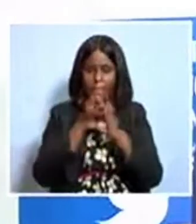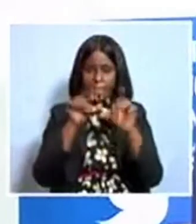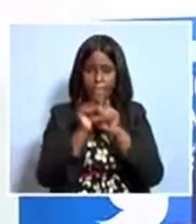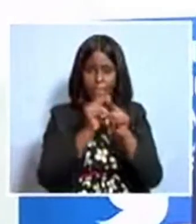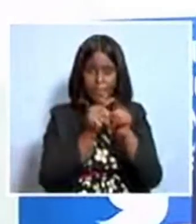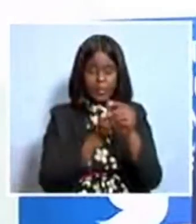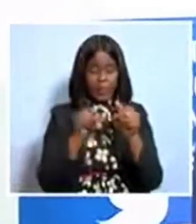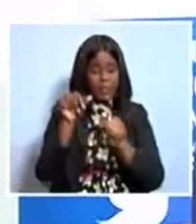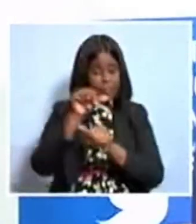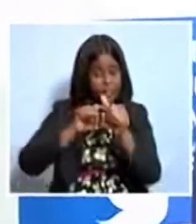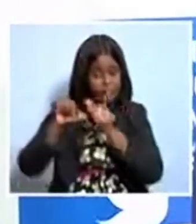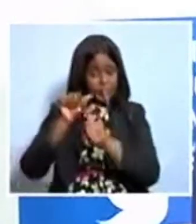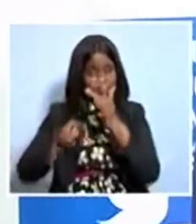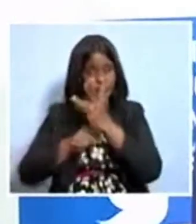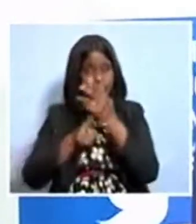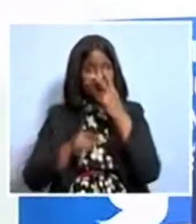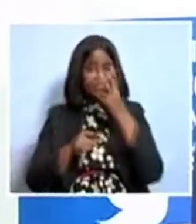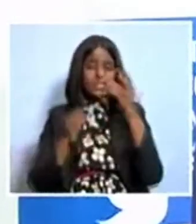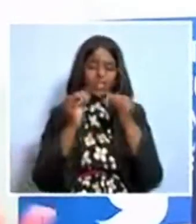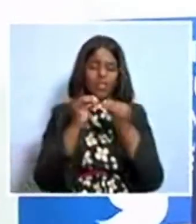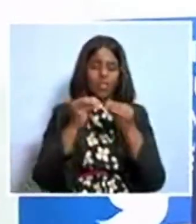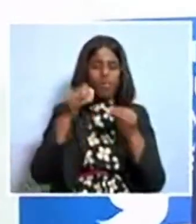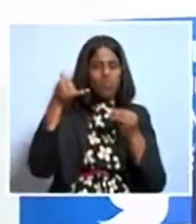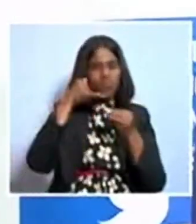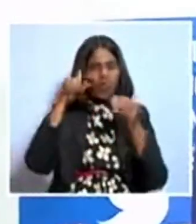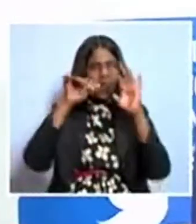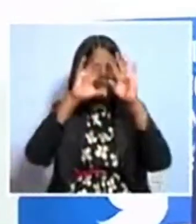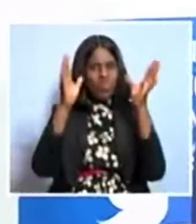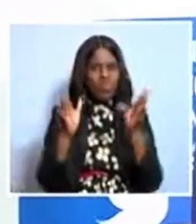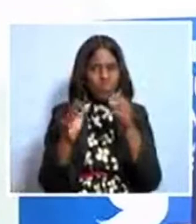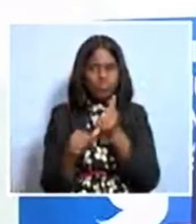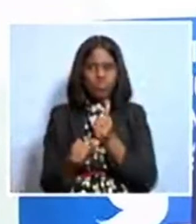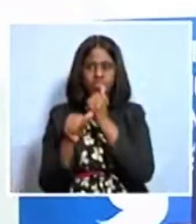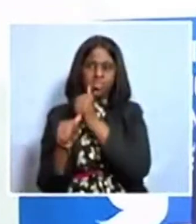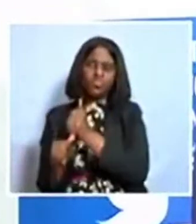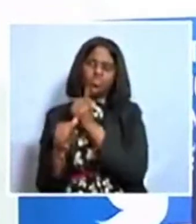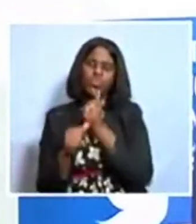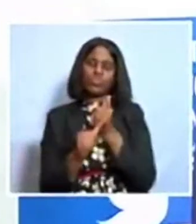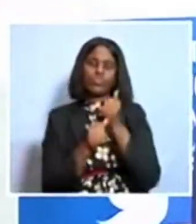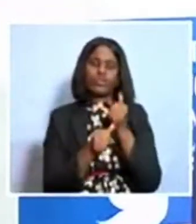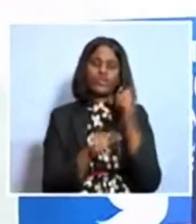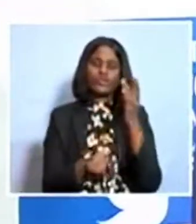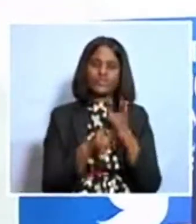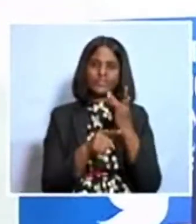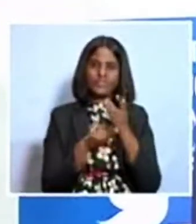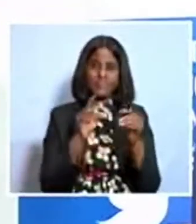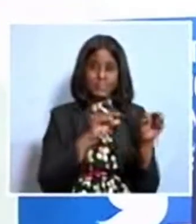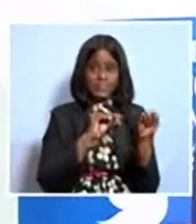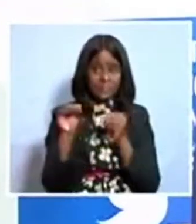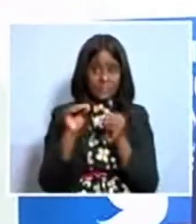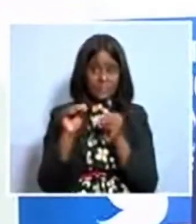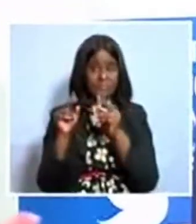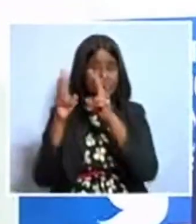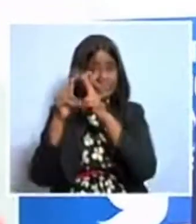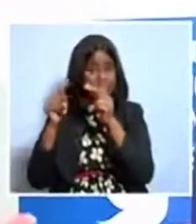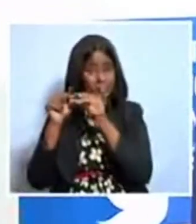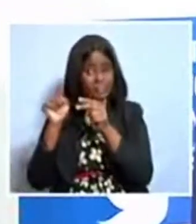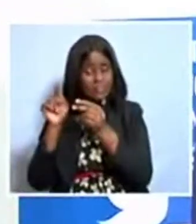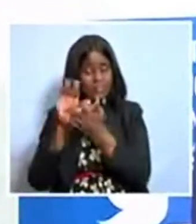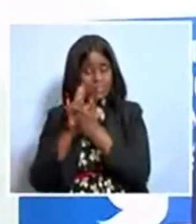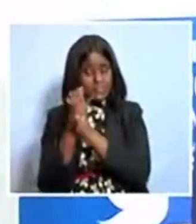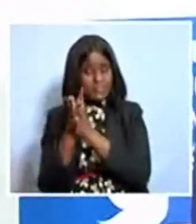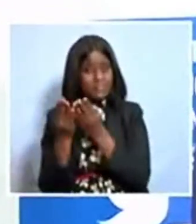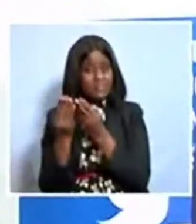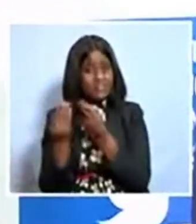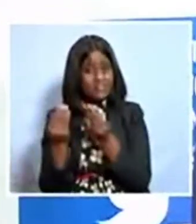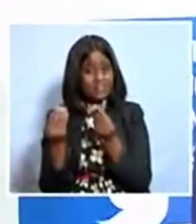move around the city, right? You see a lot of mobile money booths, agents in very hyper-urban areas, but again, once you move out into the rural areas, it becomes very